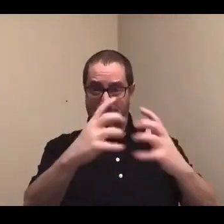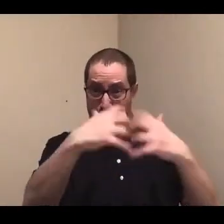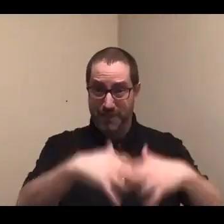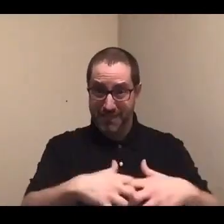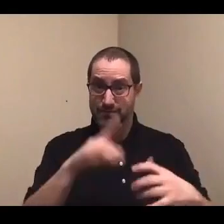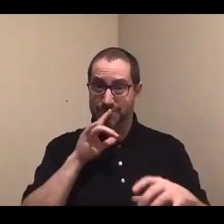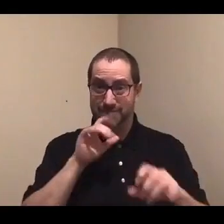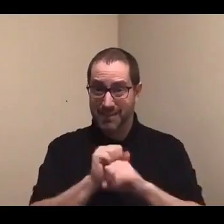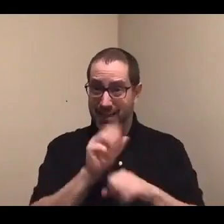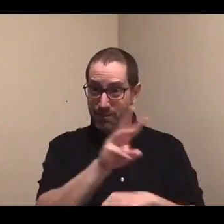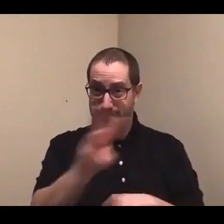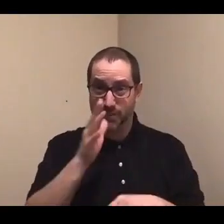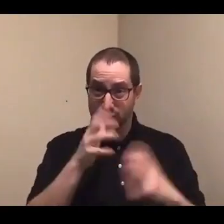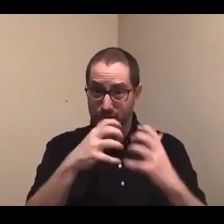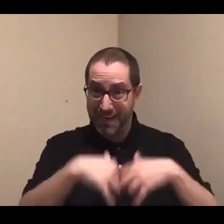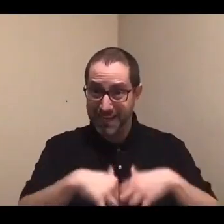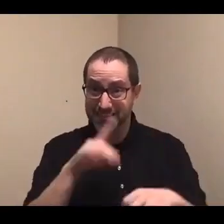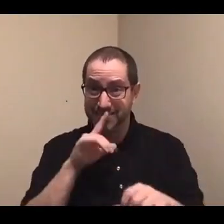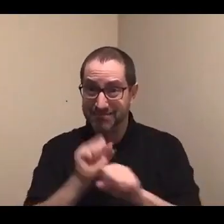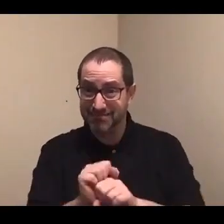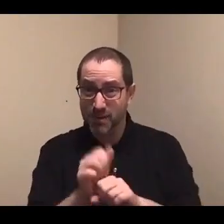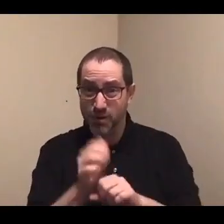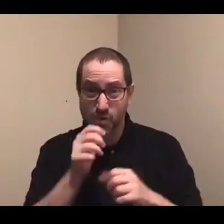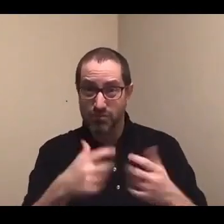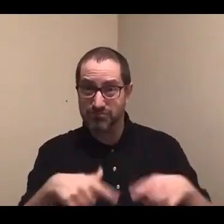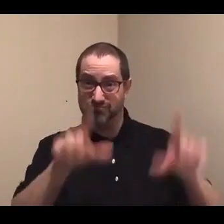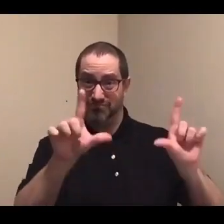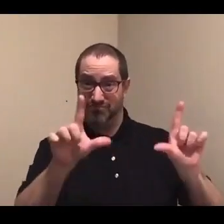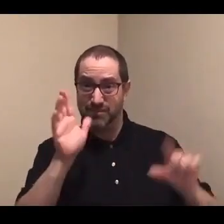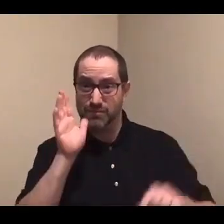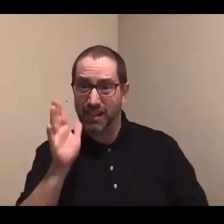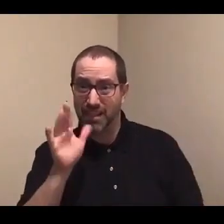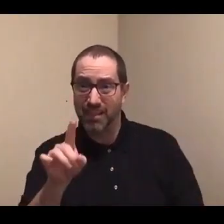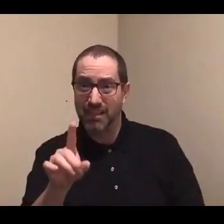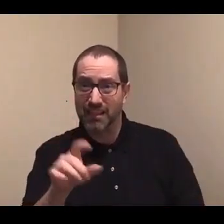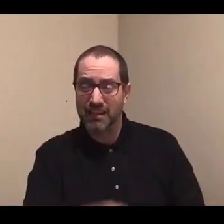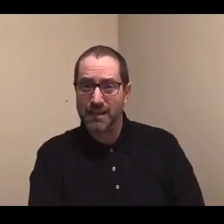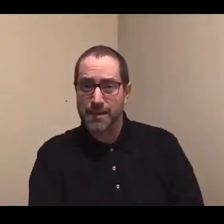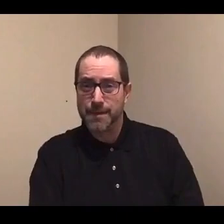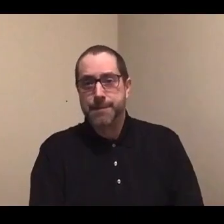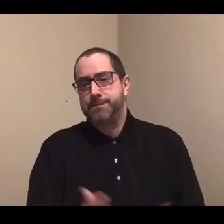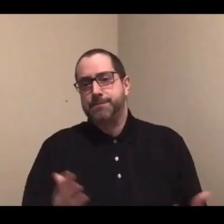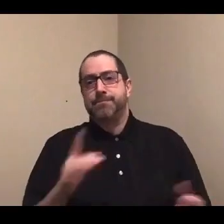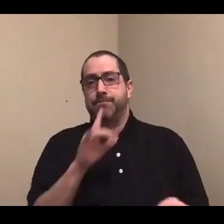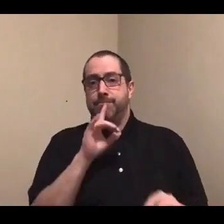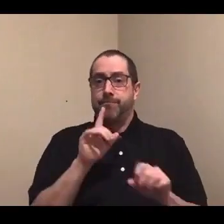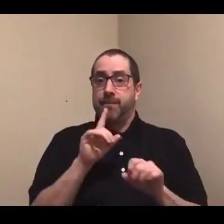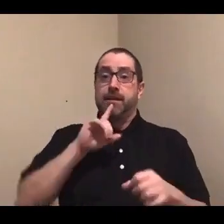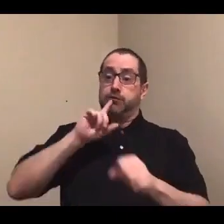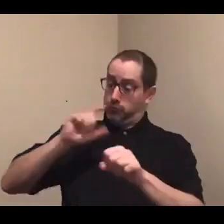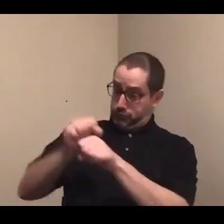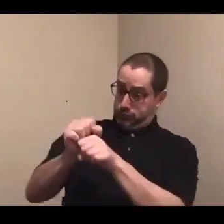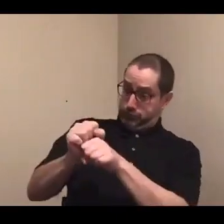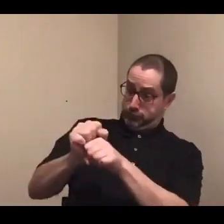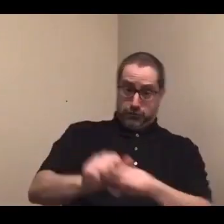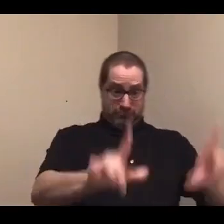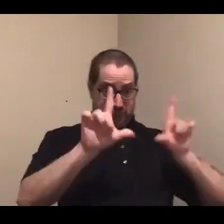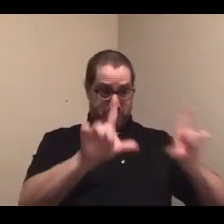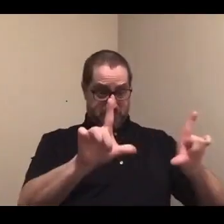website's not going to crash? Well, I would say there's no 100% guarantee of anything,